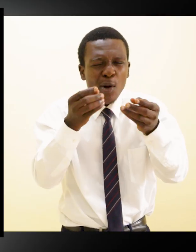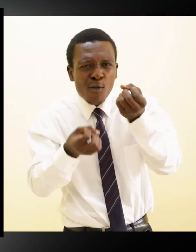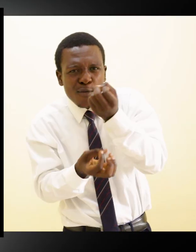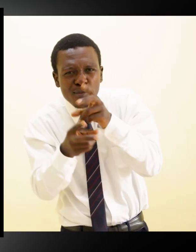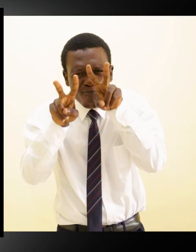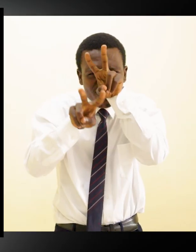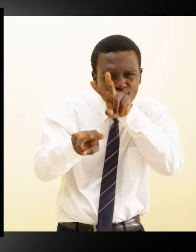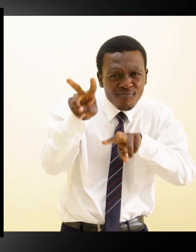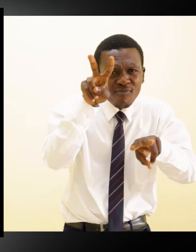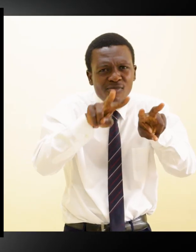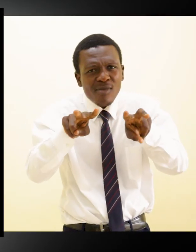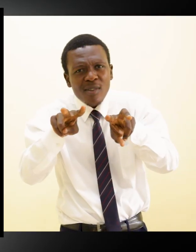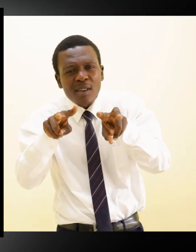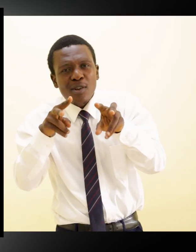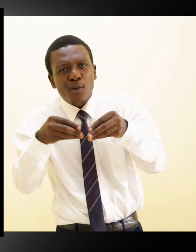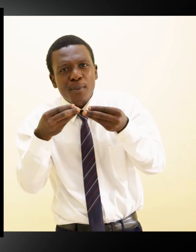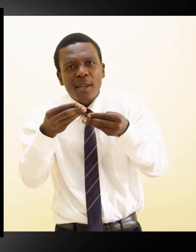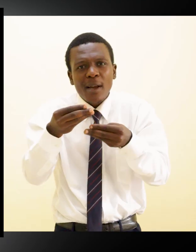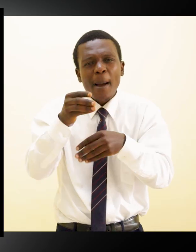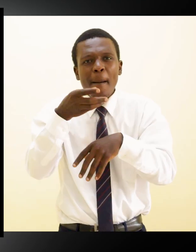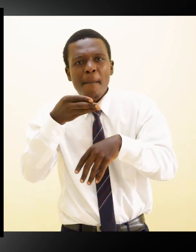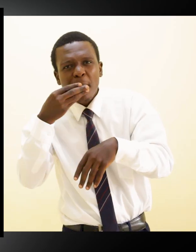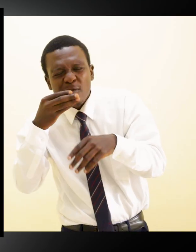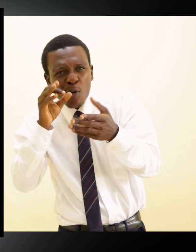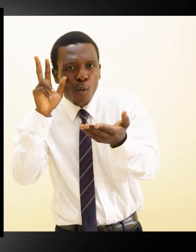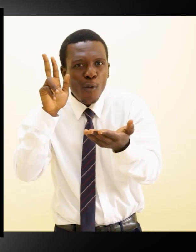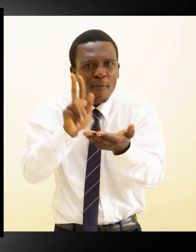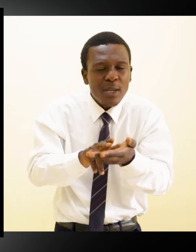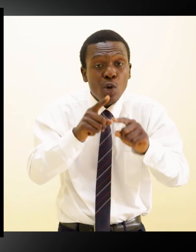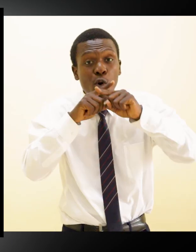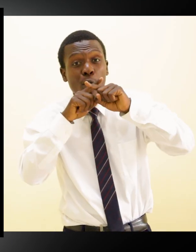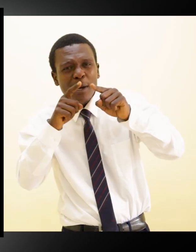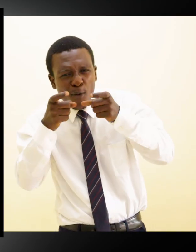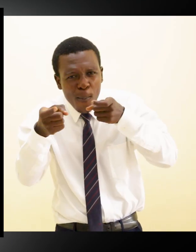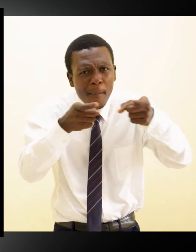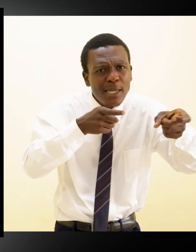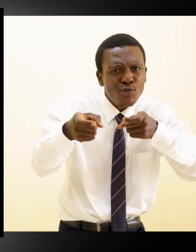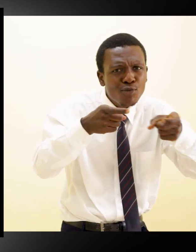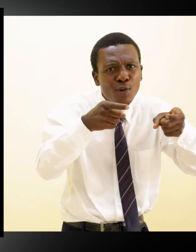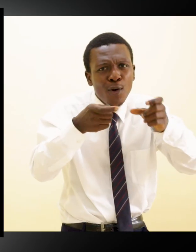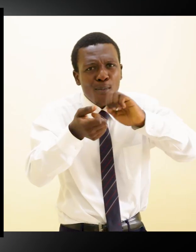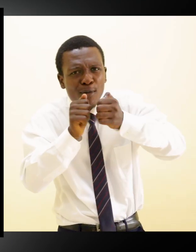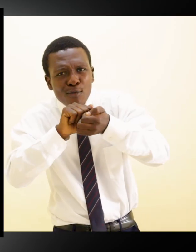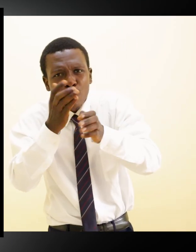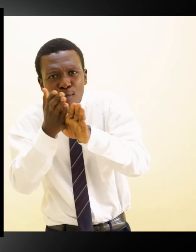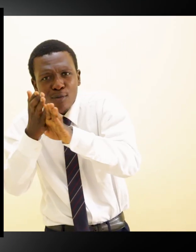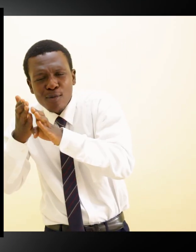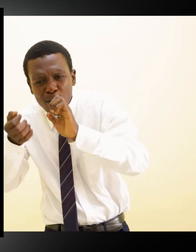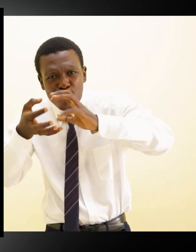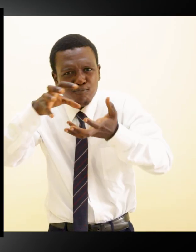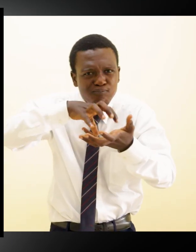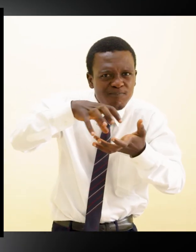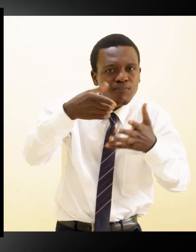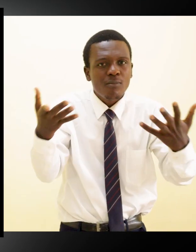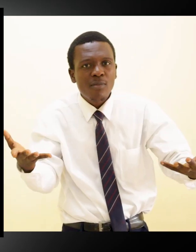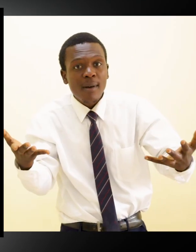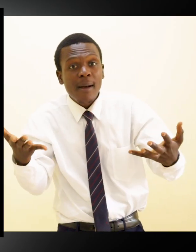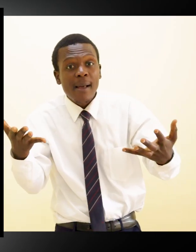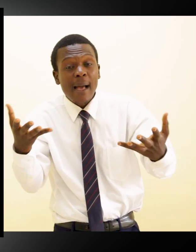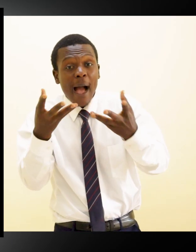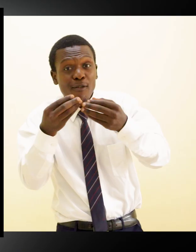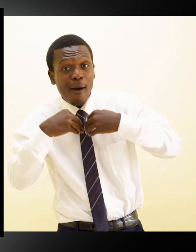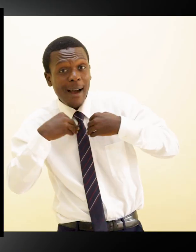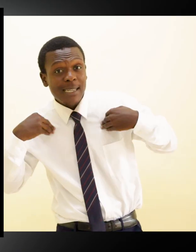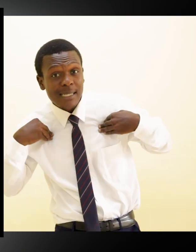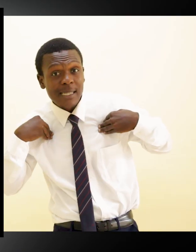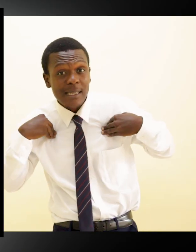precise diagnosis, give microbiological confirmation, and aid management of refractory cases and complications. They have